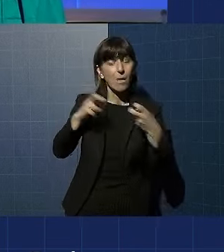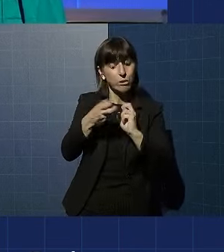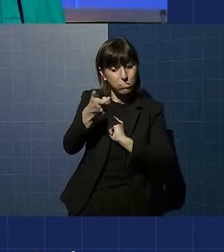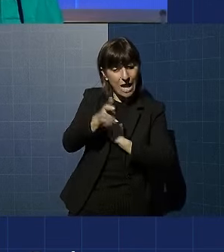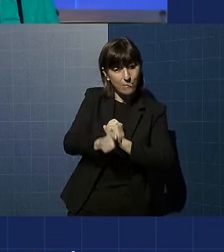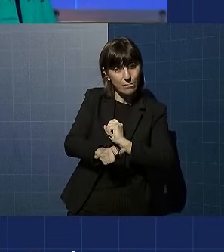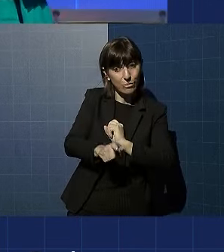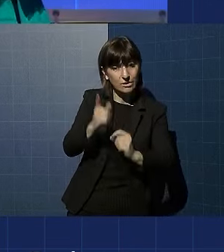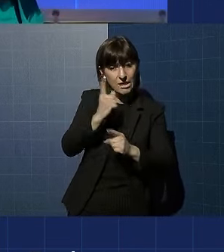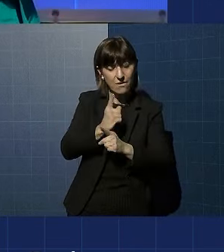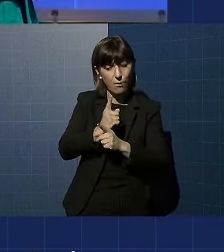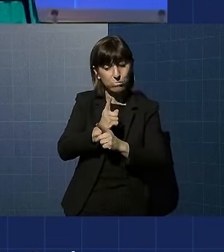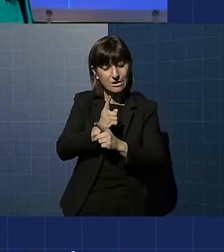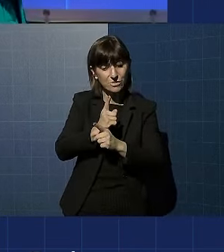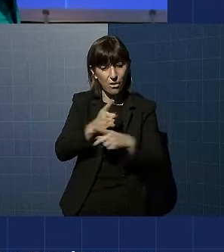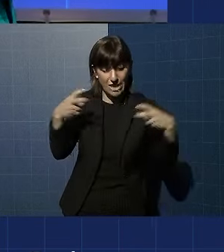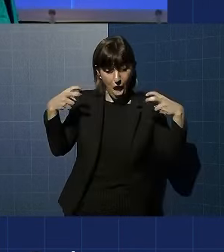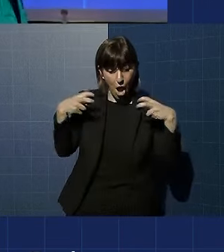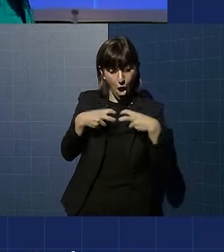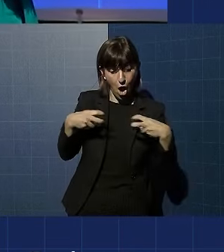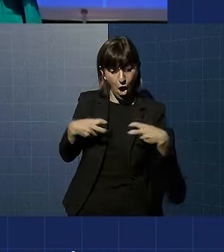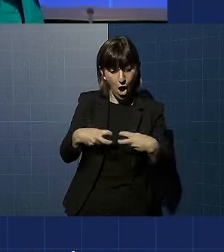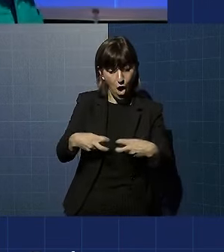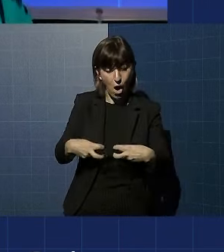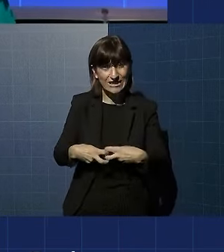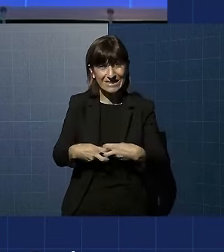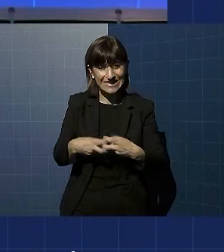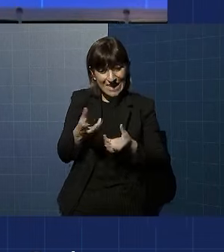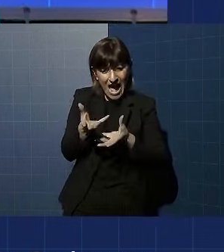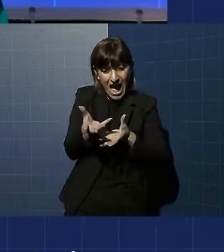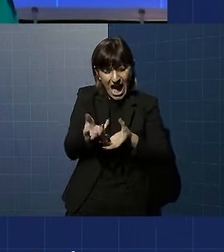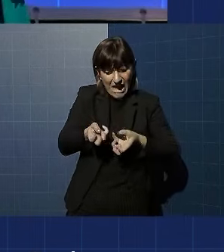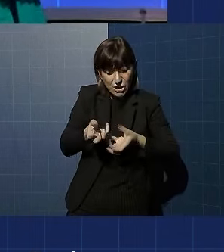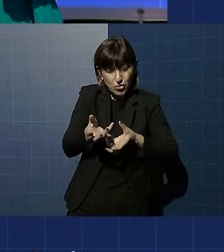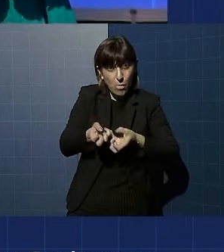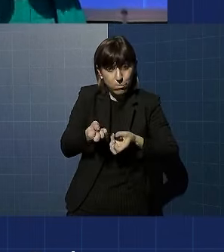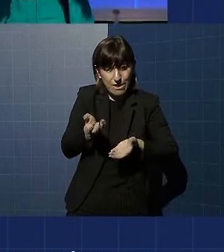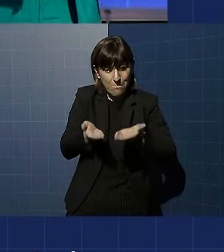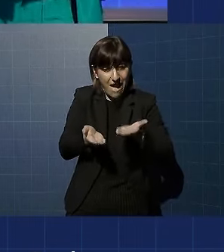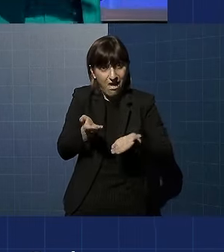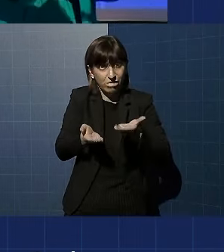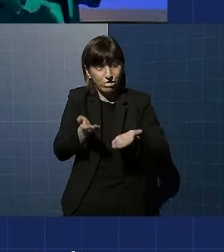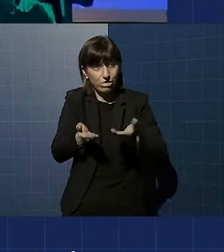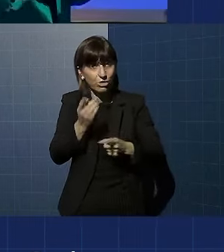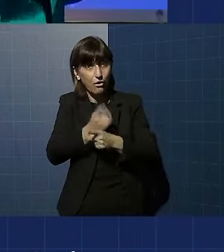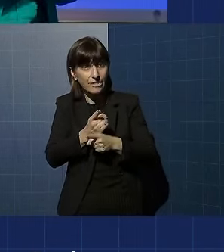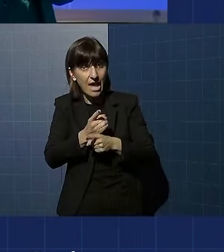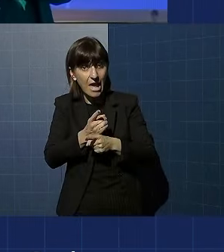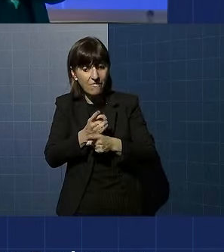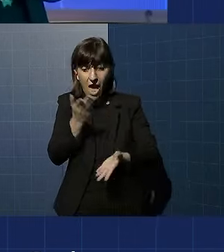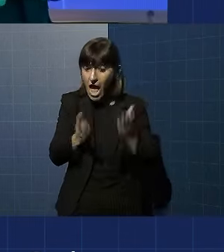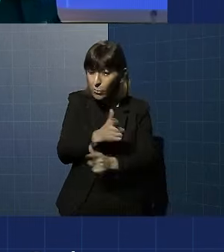good balance, then bones will become more less dense. They become less dense, they become weaker, they have a higher risk